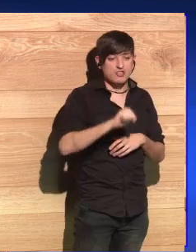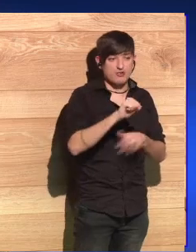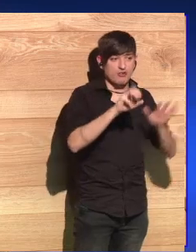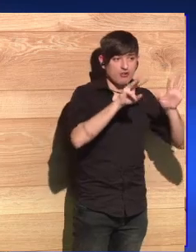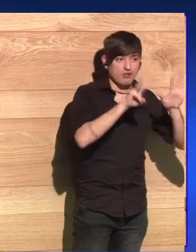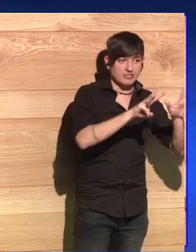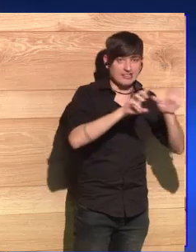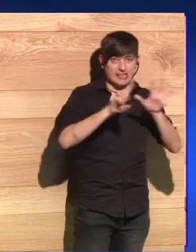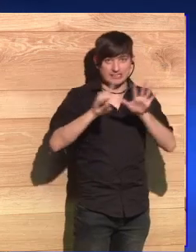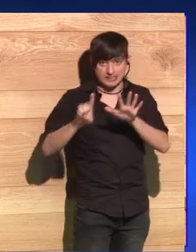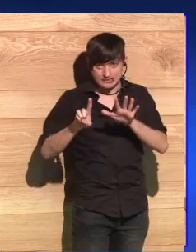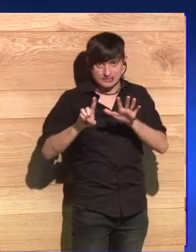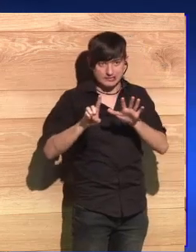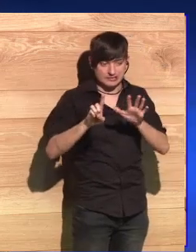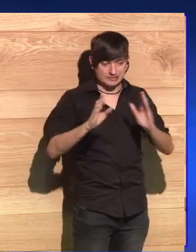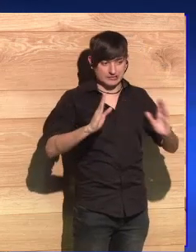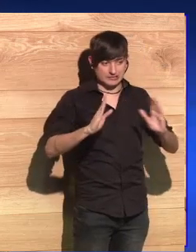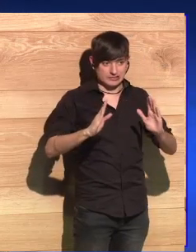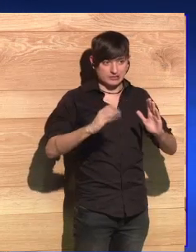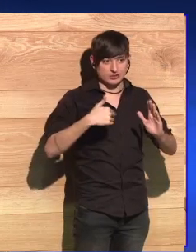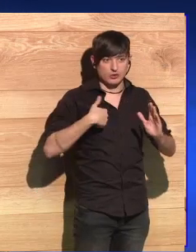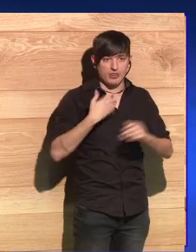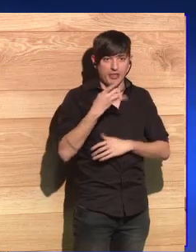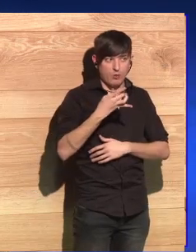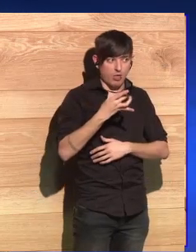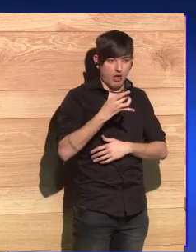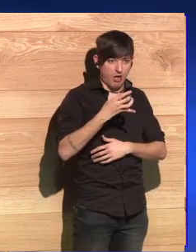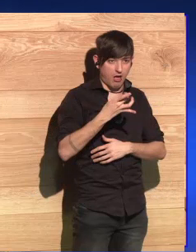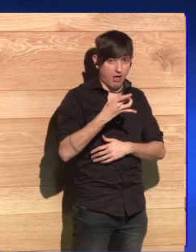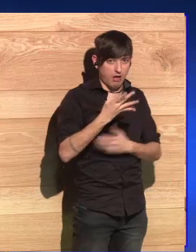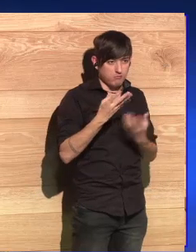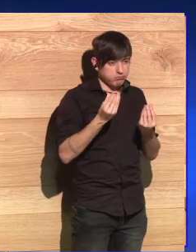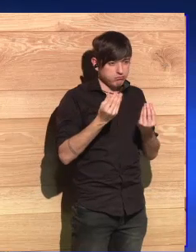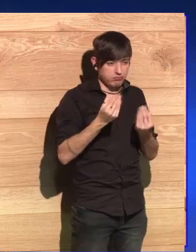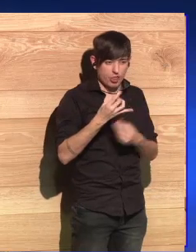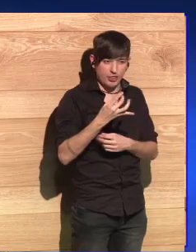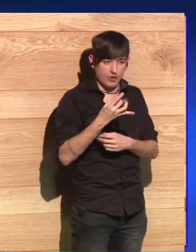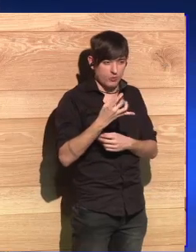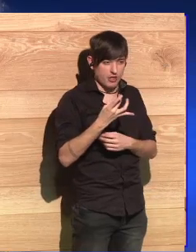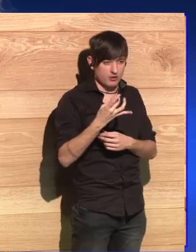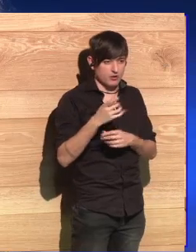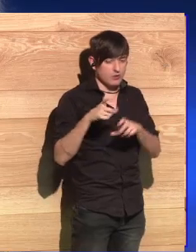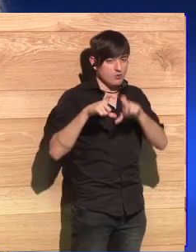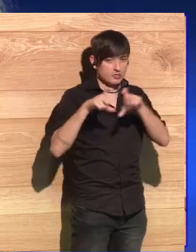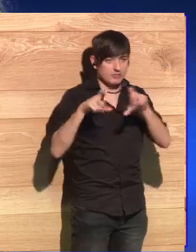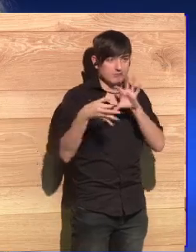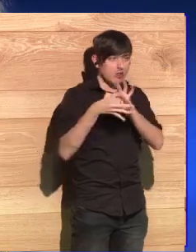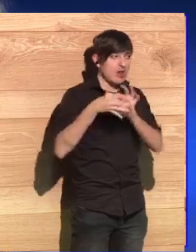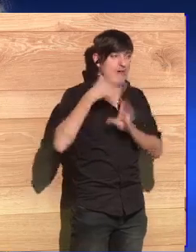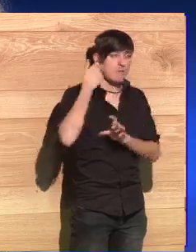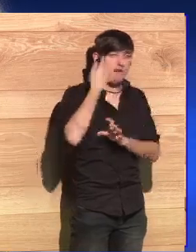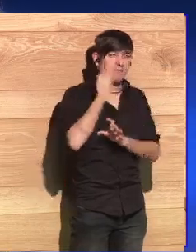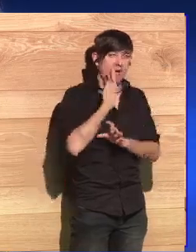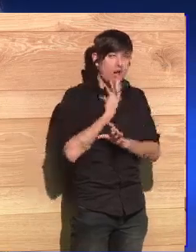run up a big debt to a mafia connected supplier who fronted